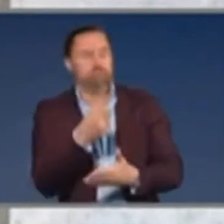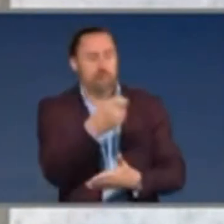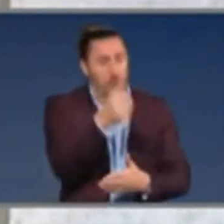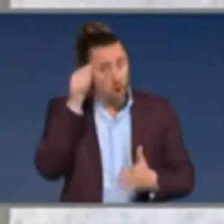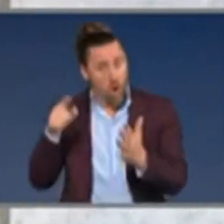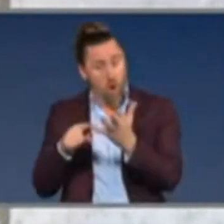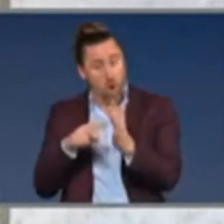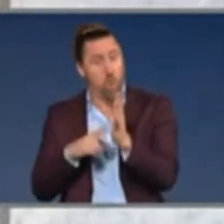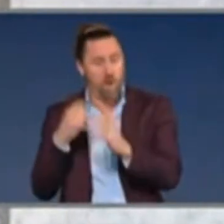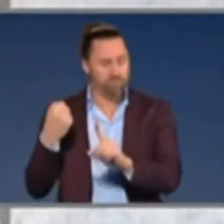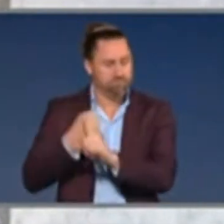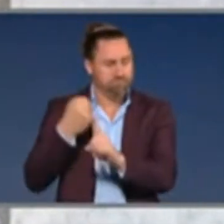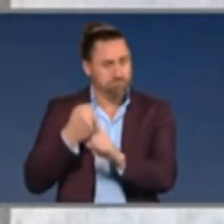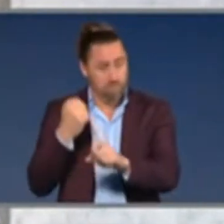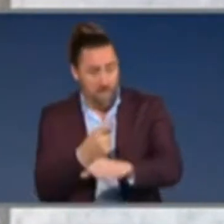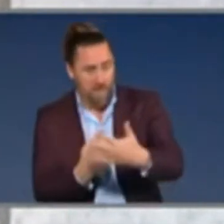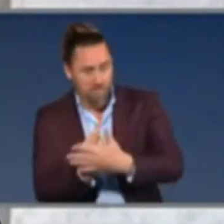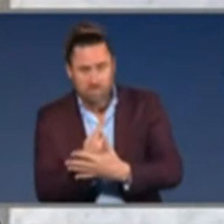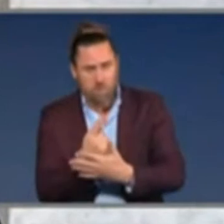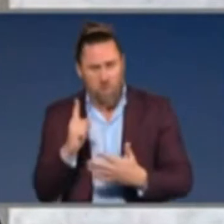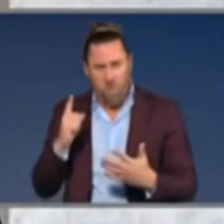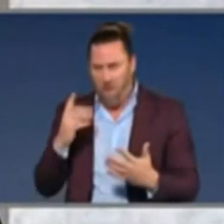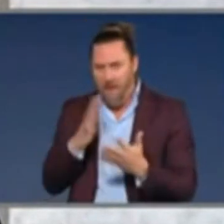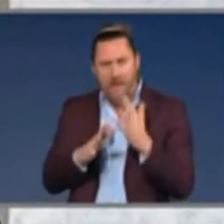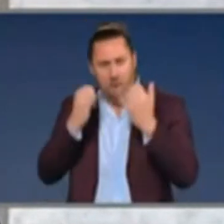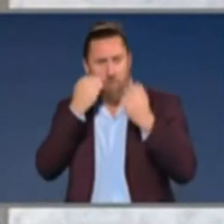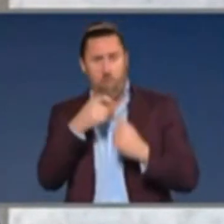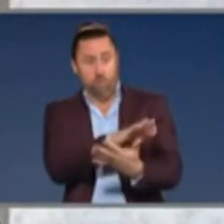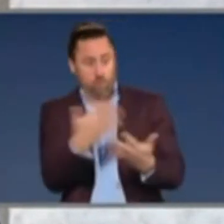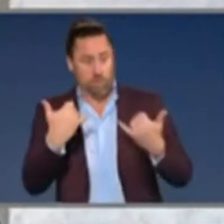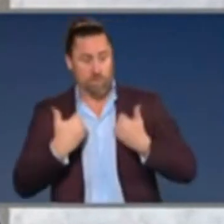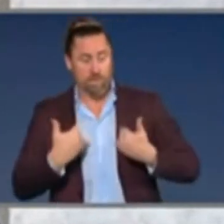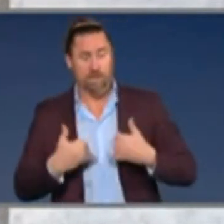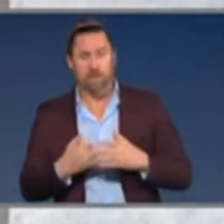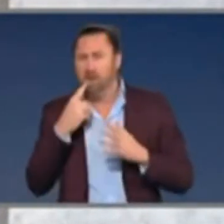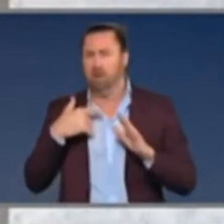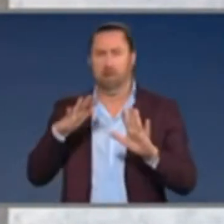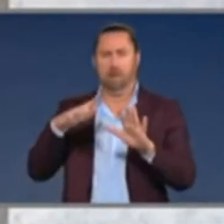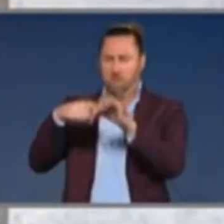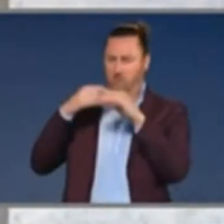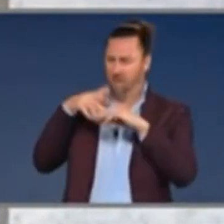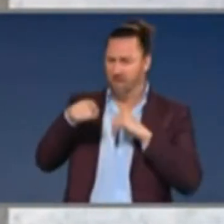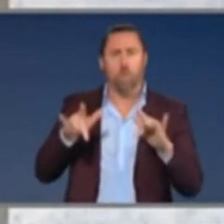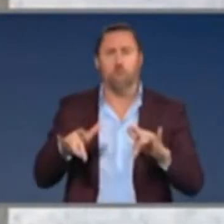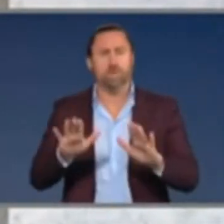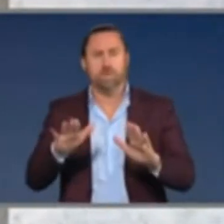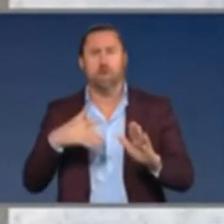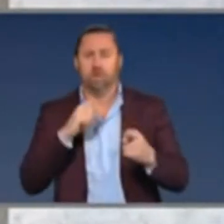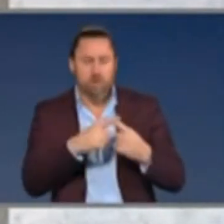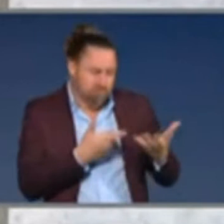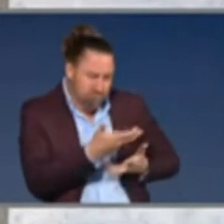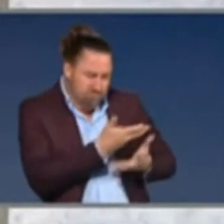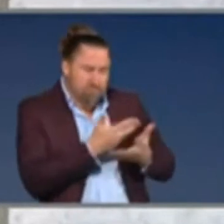sector-specific where it's evidence-based? Well, I'm not going to be drawn on those questions at this point because we're still working